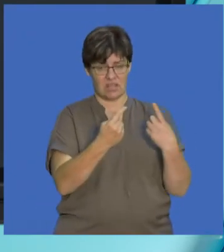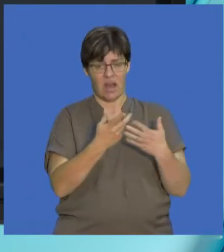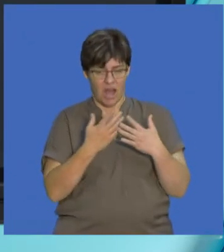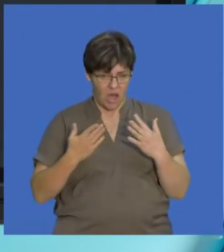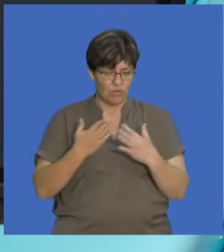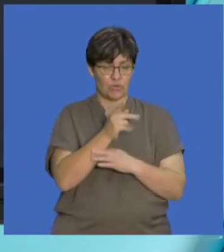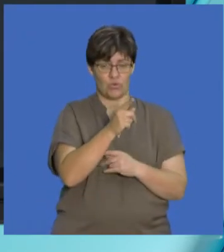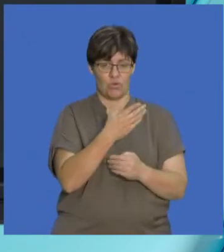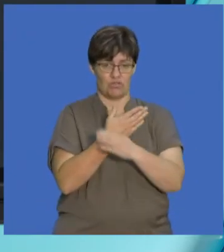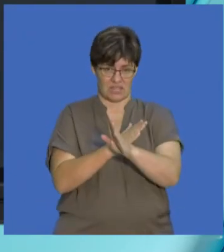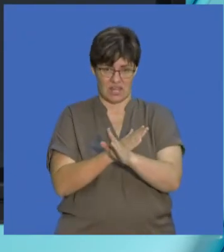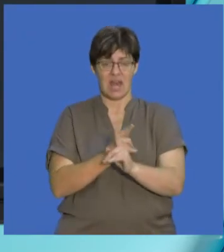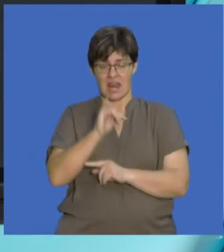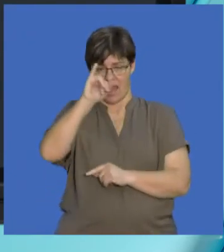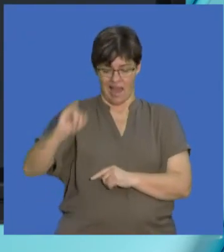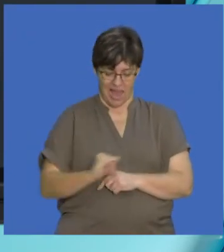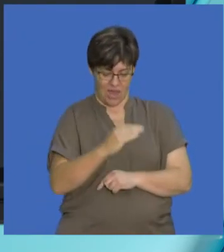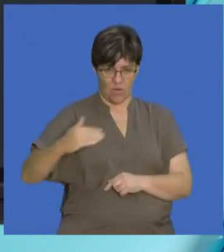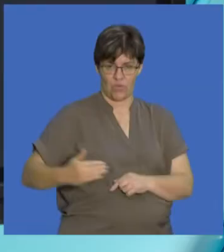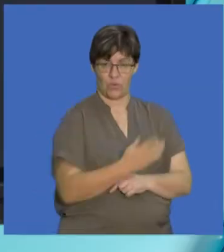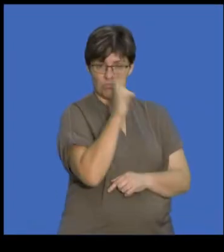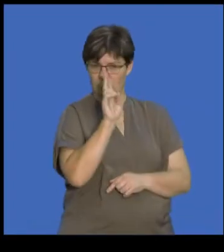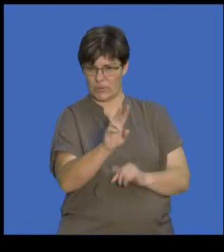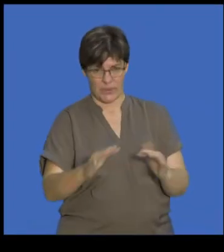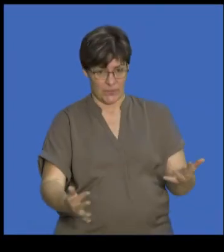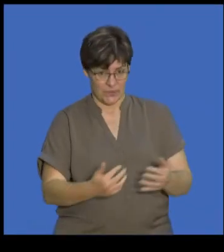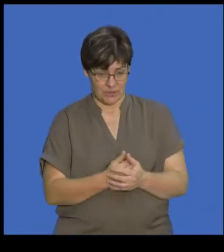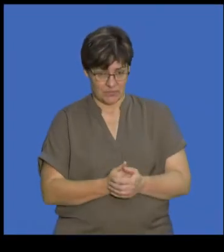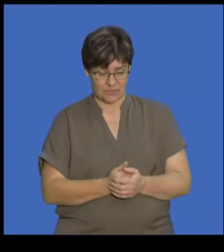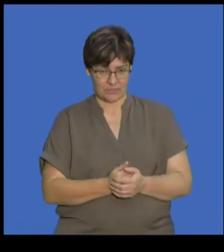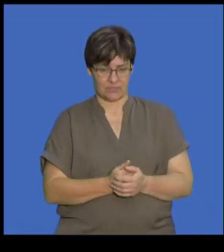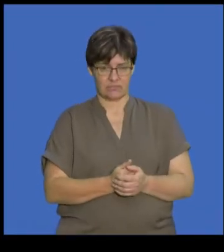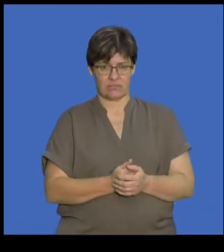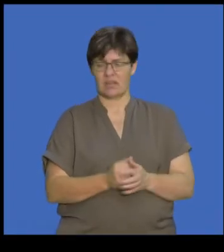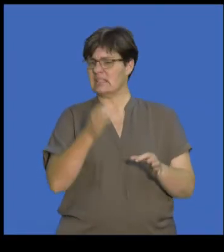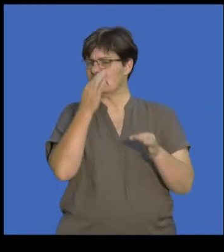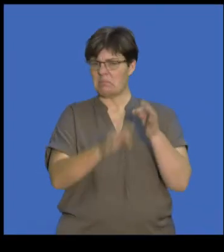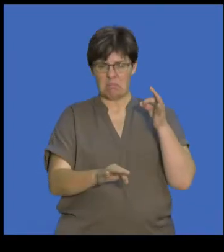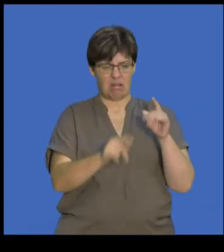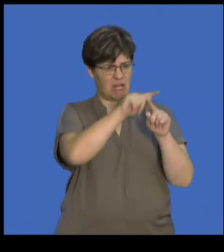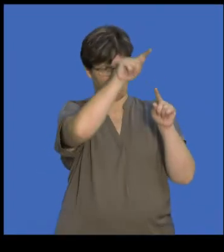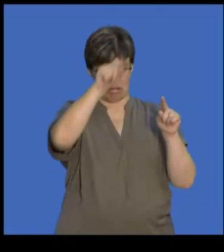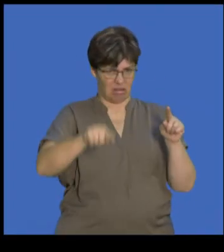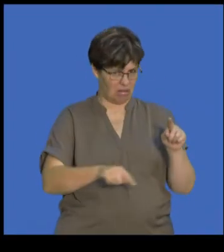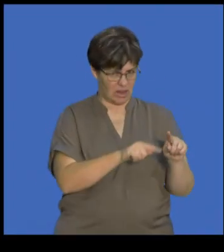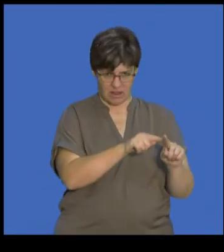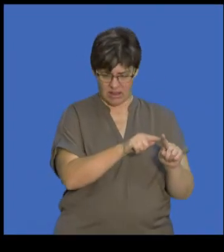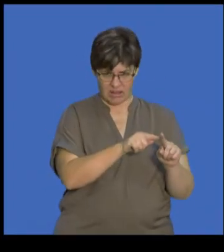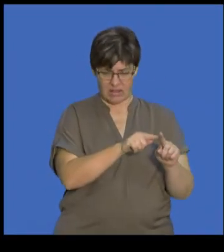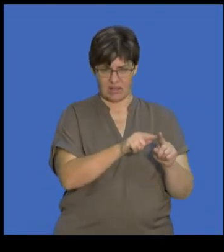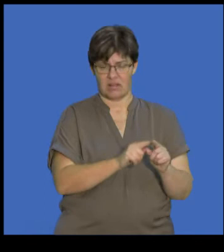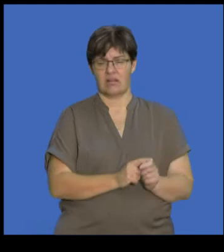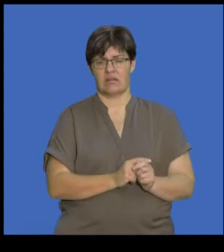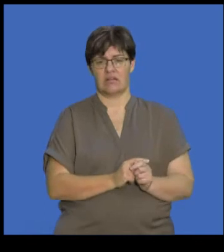resistor as well as the current that passes through it, okay? So it's a simple circuit, with